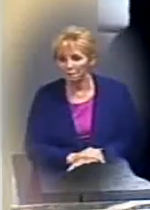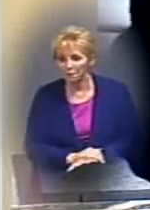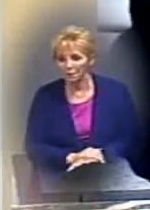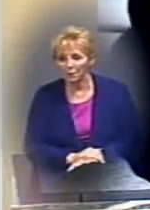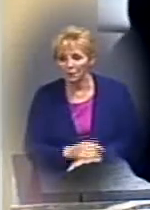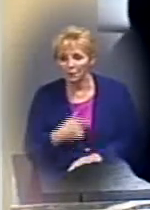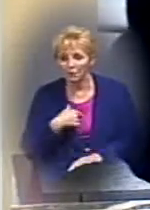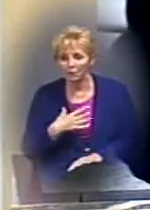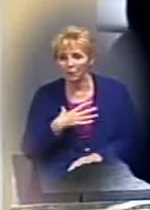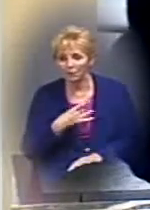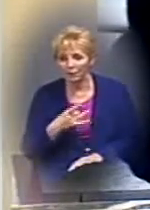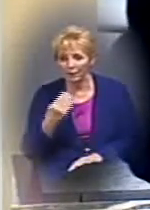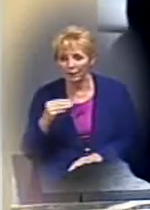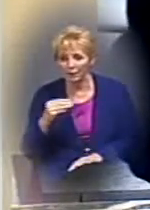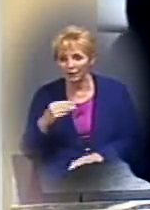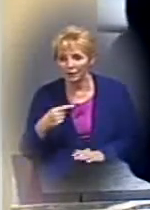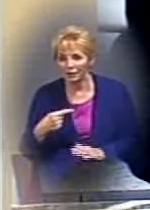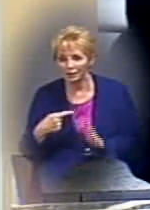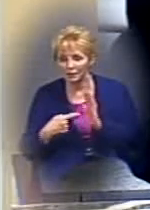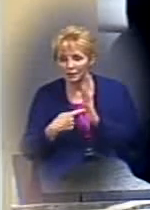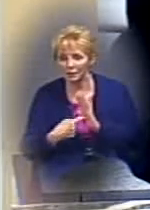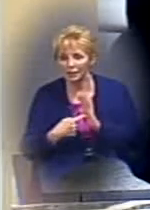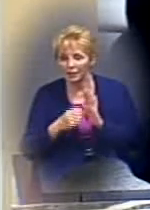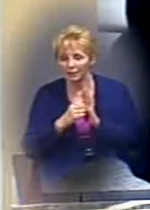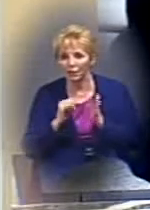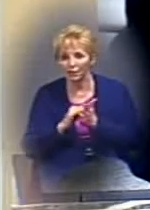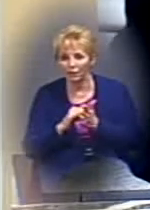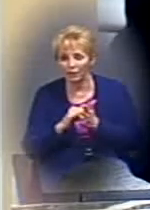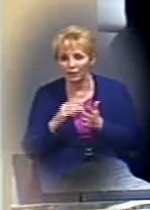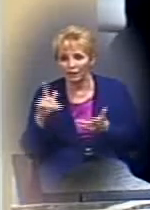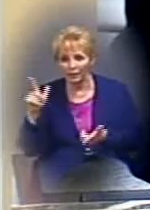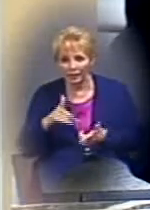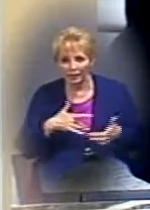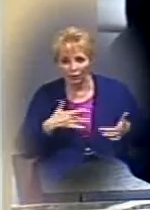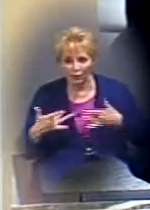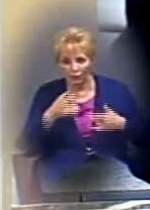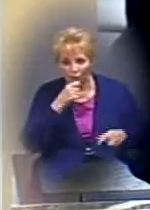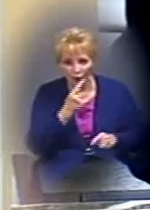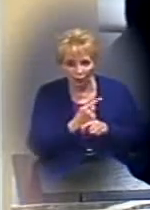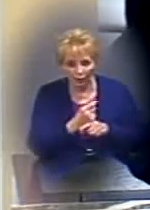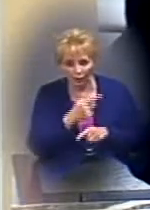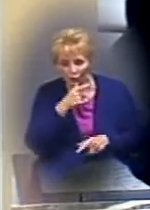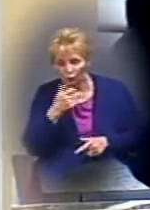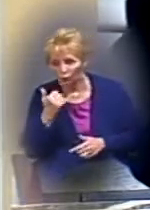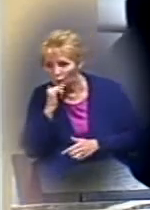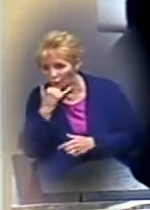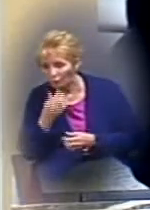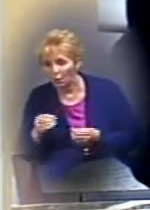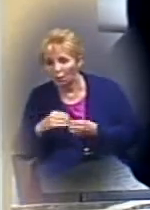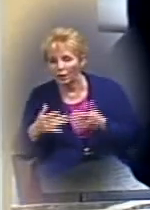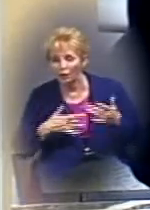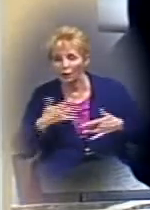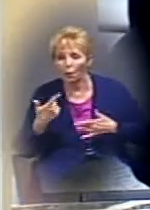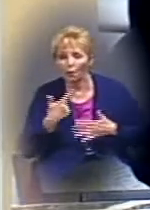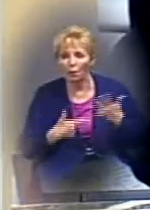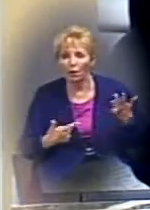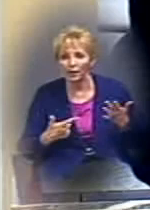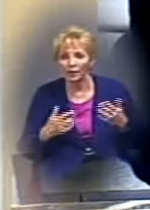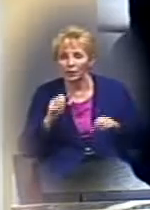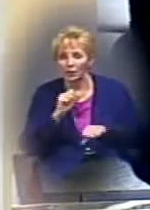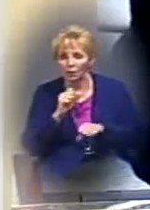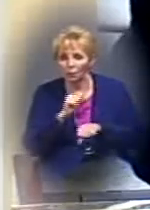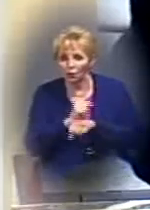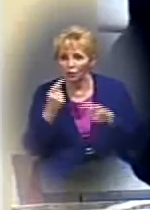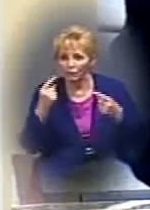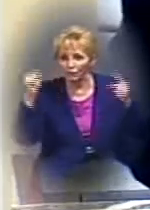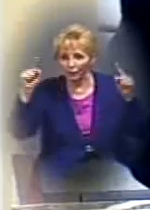I would like for Morganton to set the example of a city that is less concerned about who is right and who is wrong and more concerned with what works effectively to